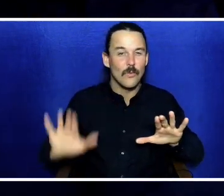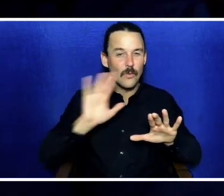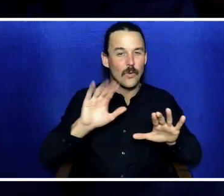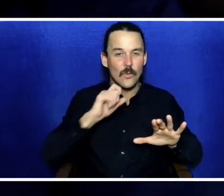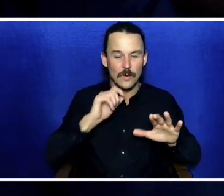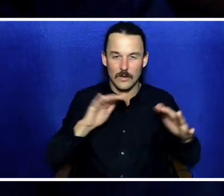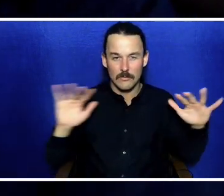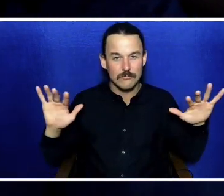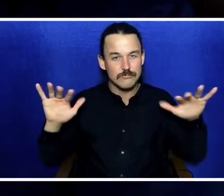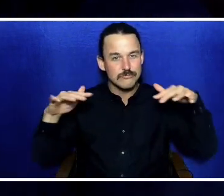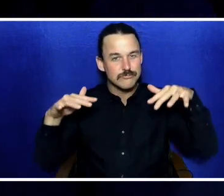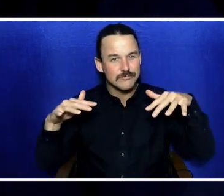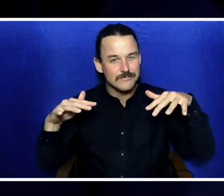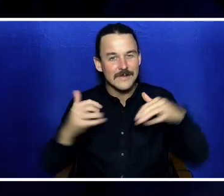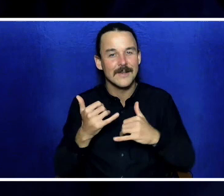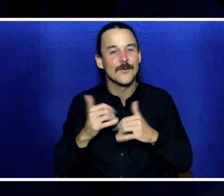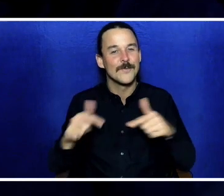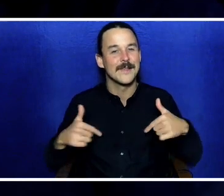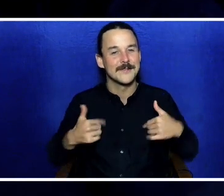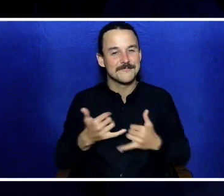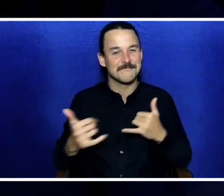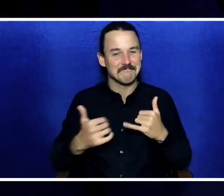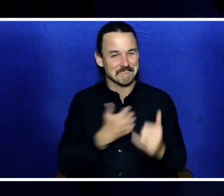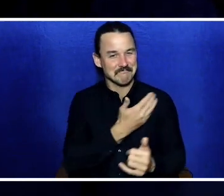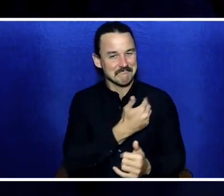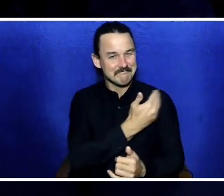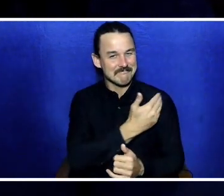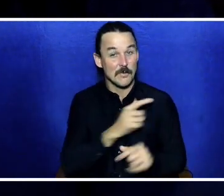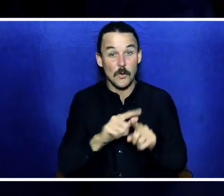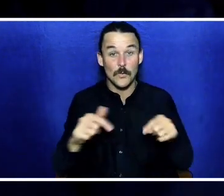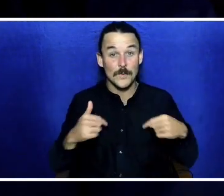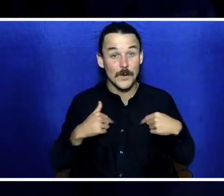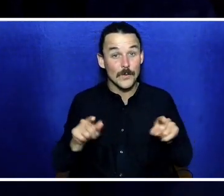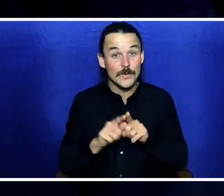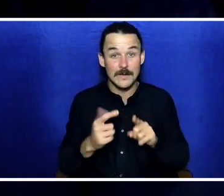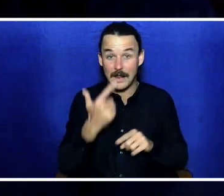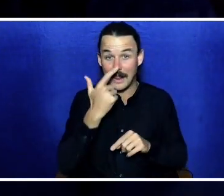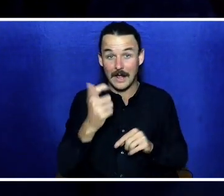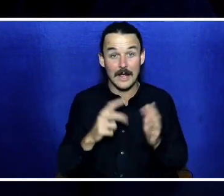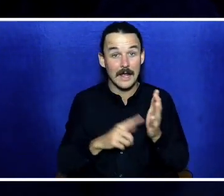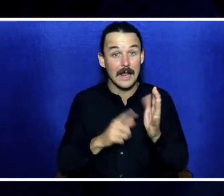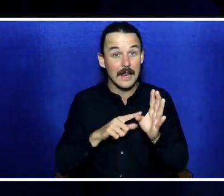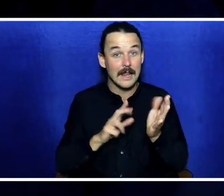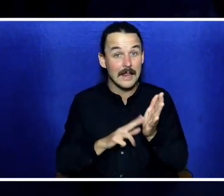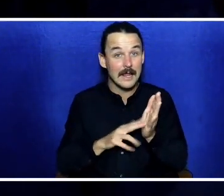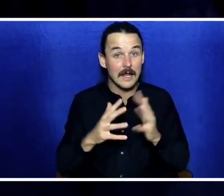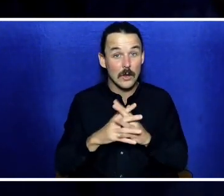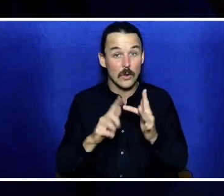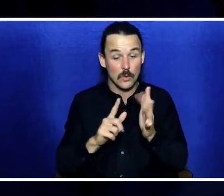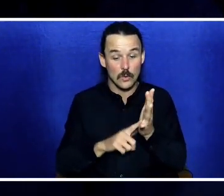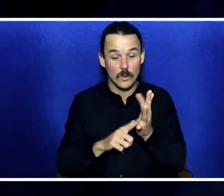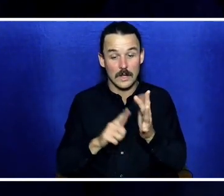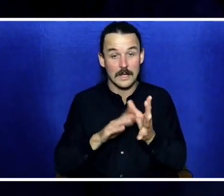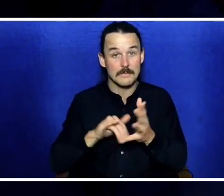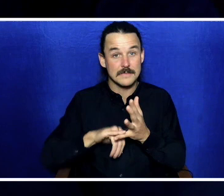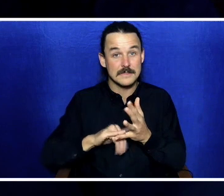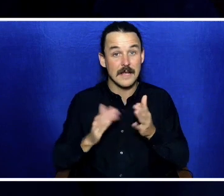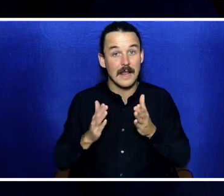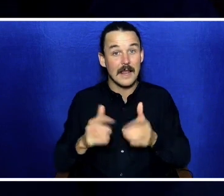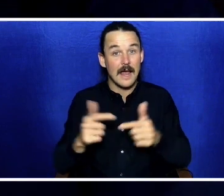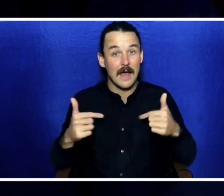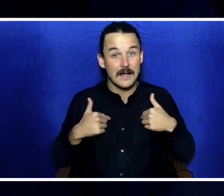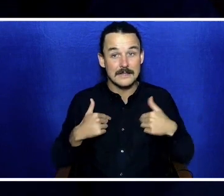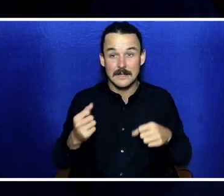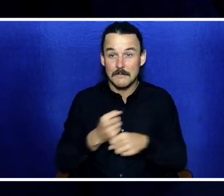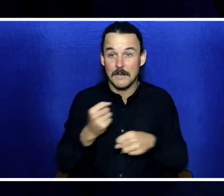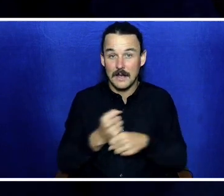Additionally, we have the most gracious permission of Lynn Williams to create a scenography from the paintings of